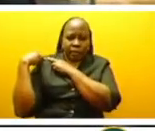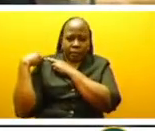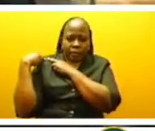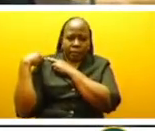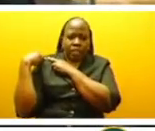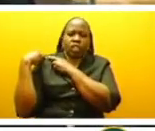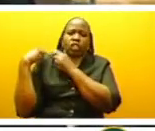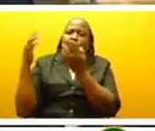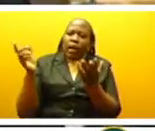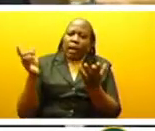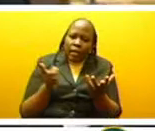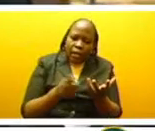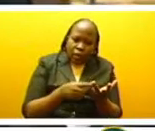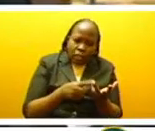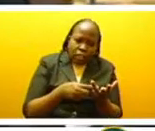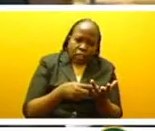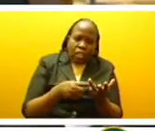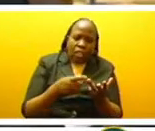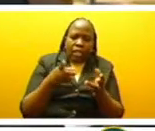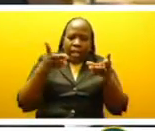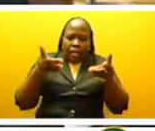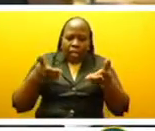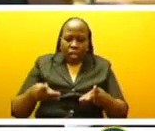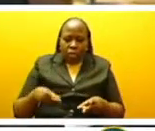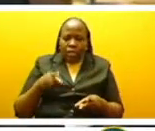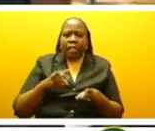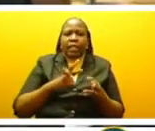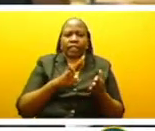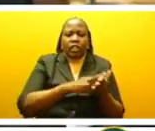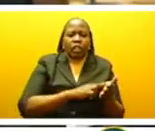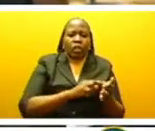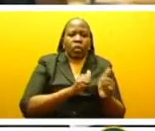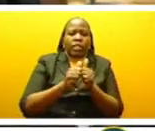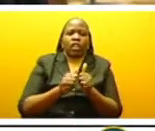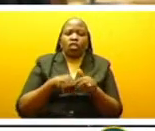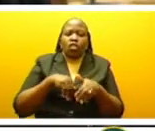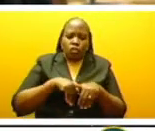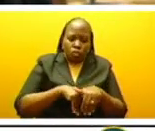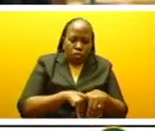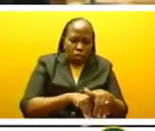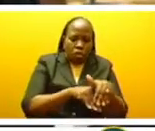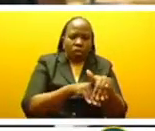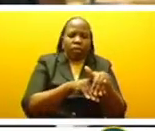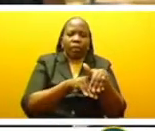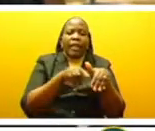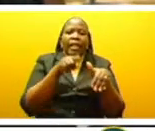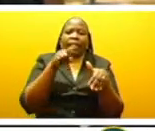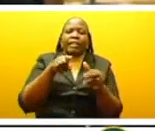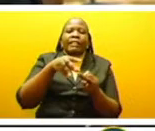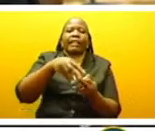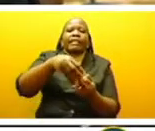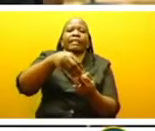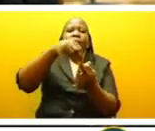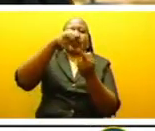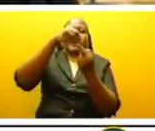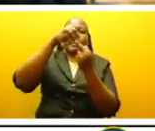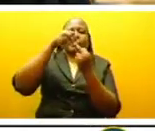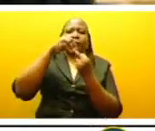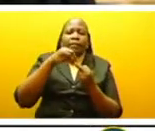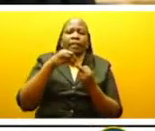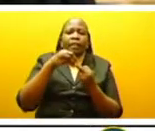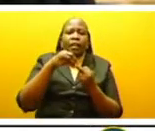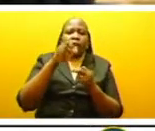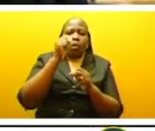account for that result that follows a presidential election. That is the specific purpose for